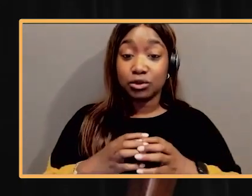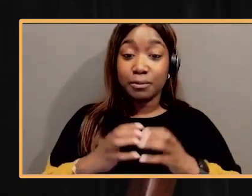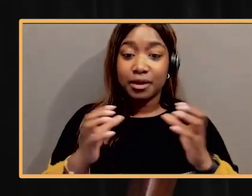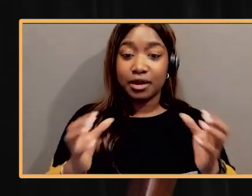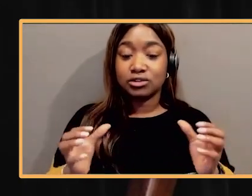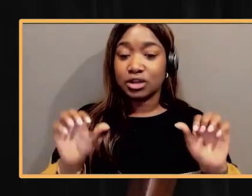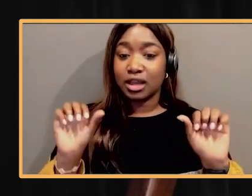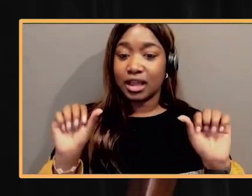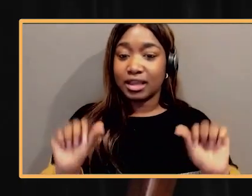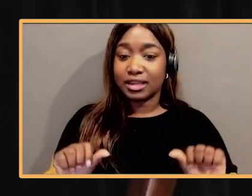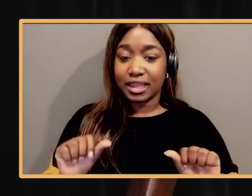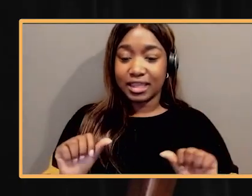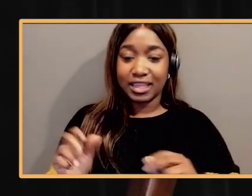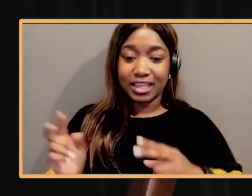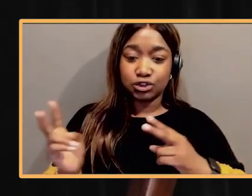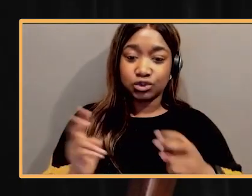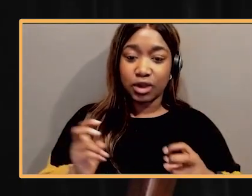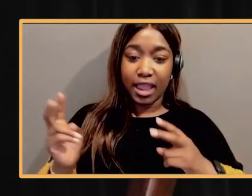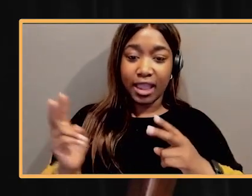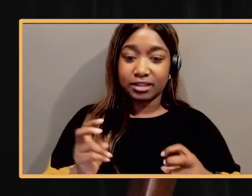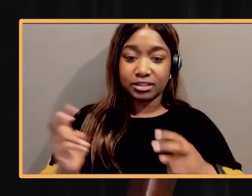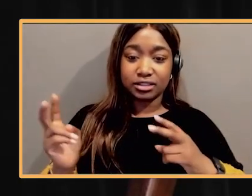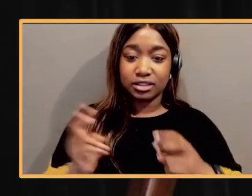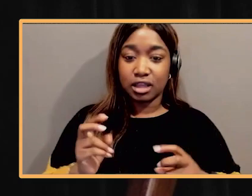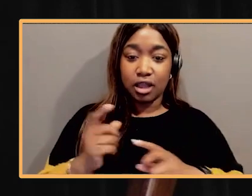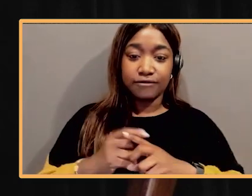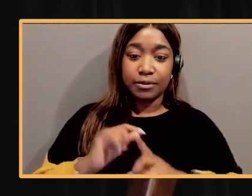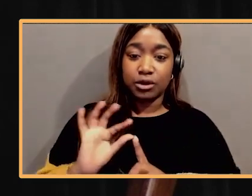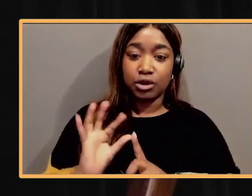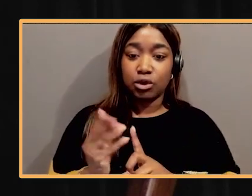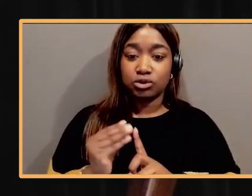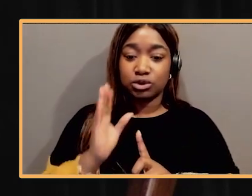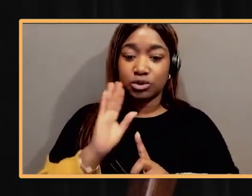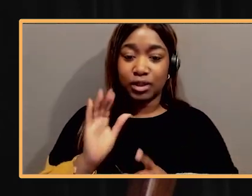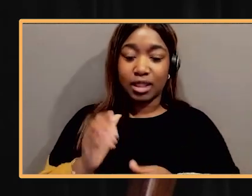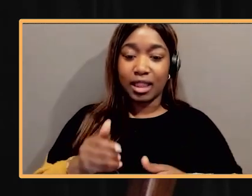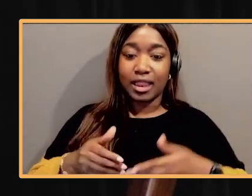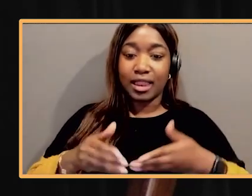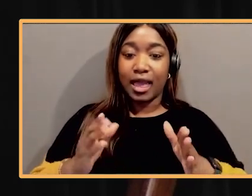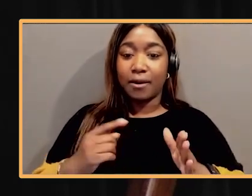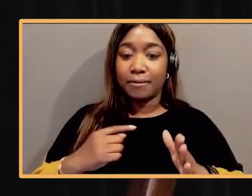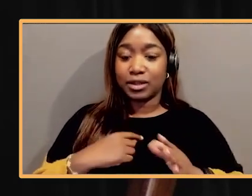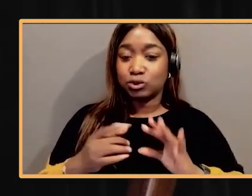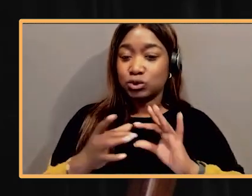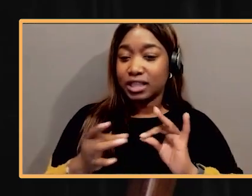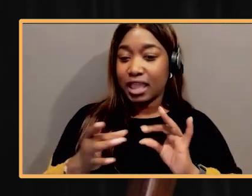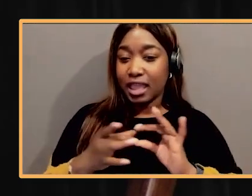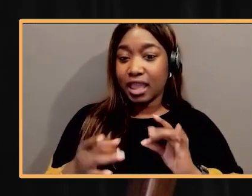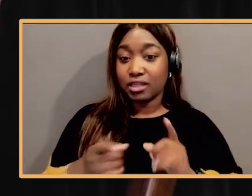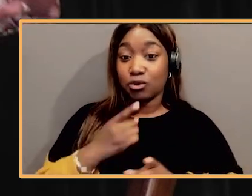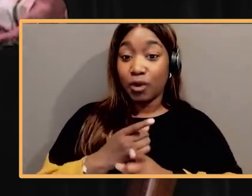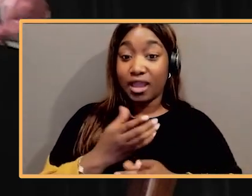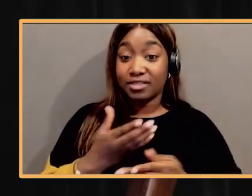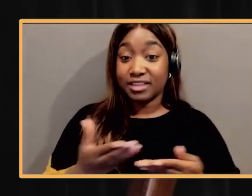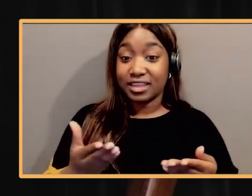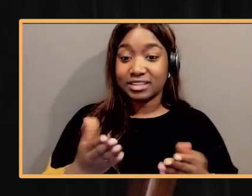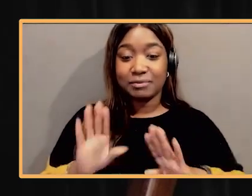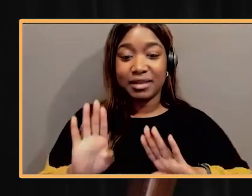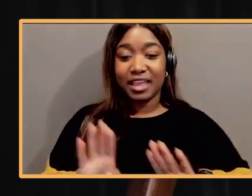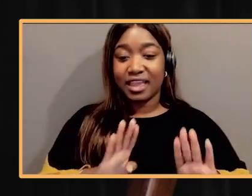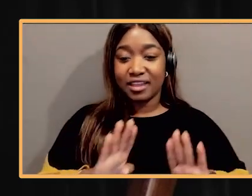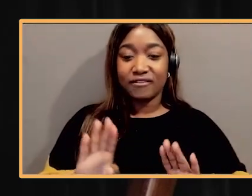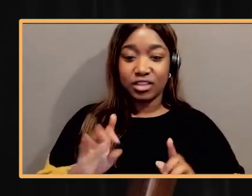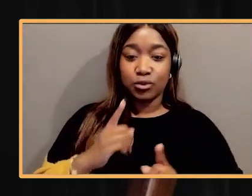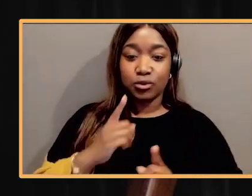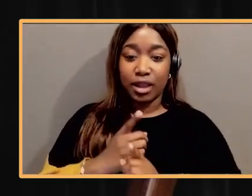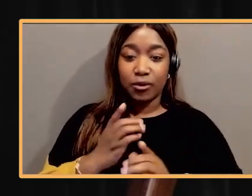can like extract from this culture that allows me to say the right things and behave in the right